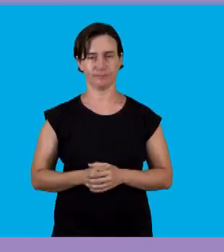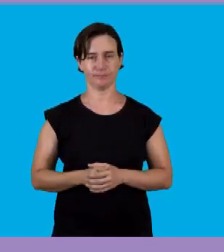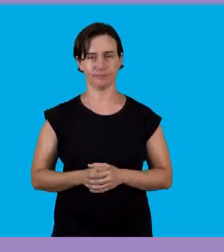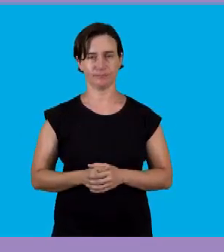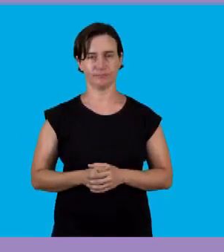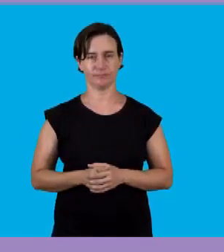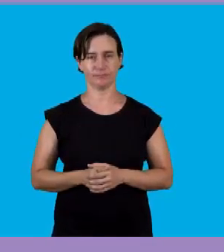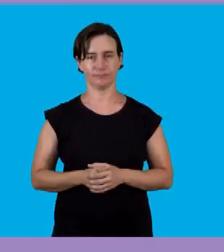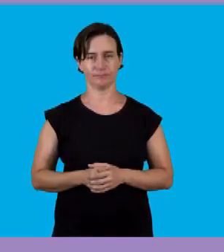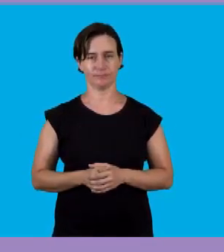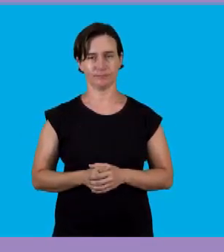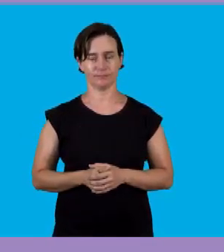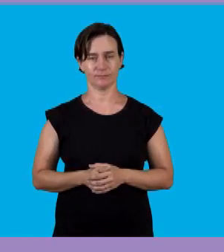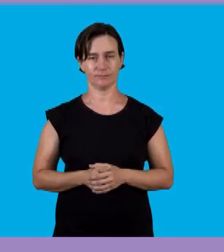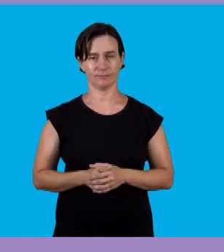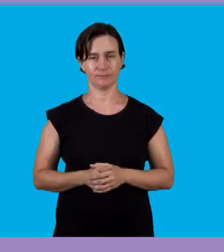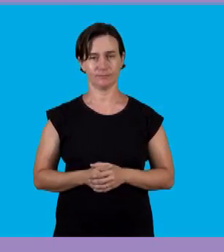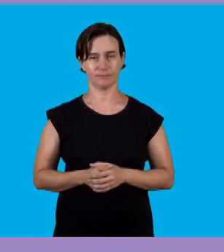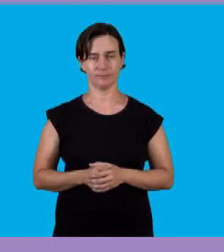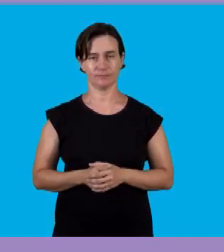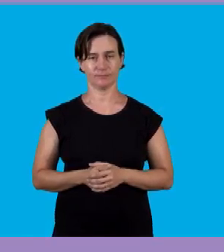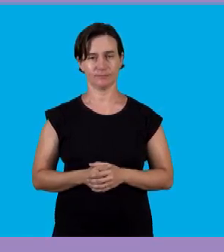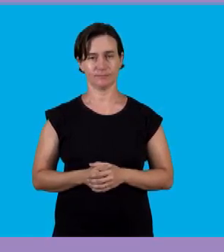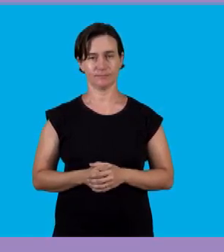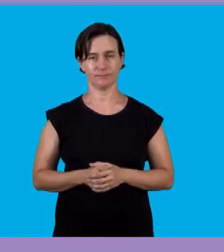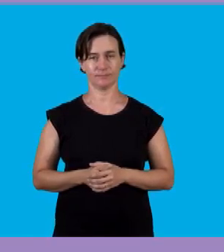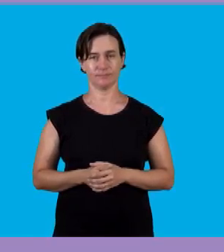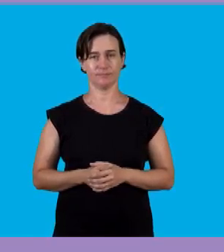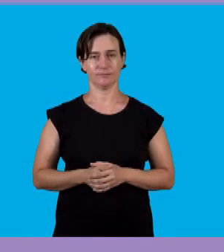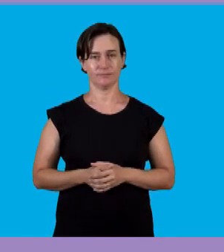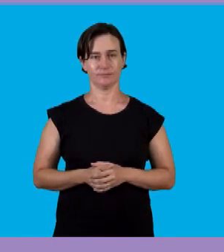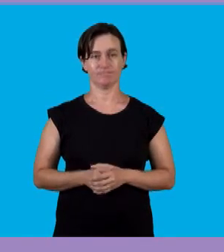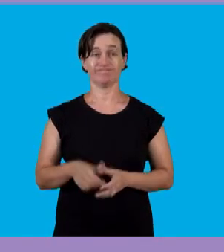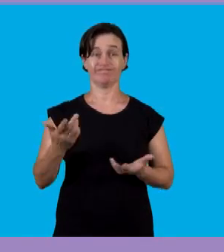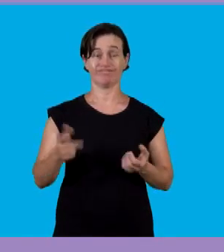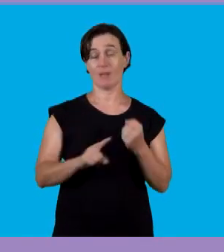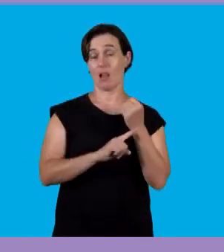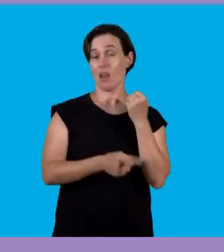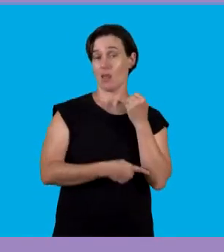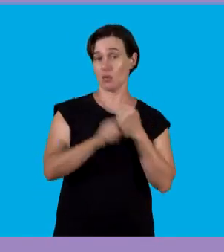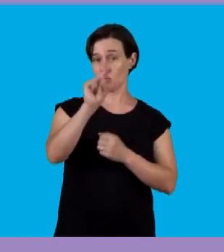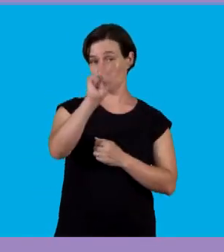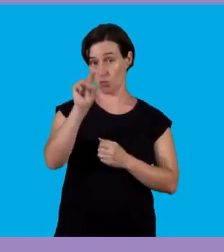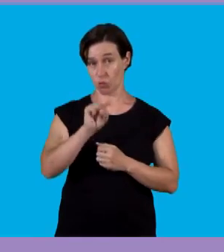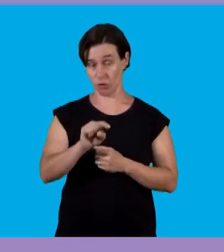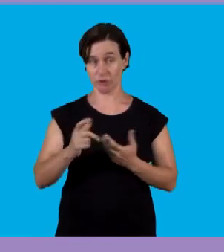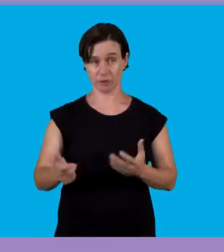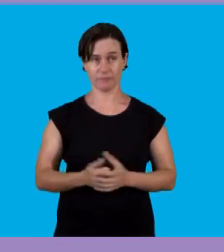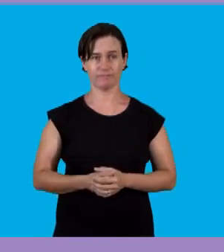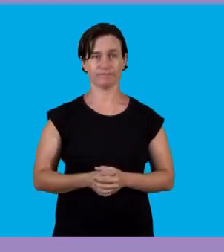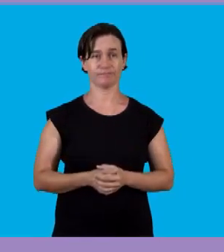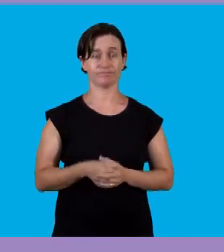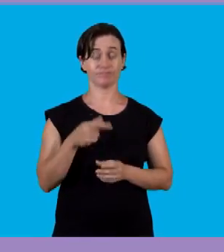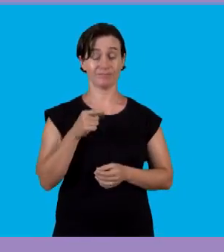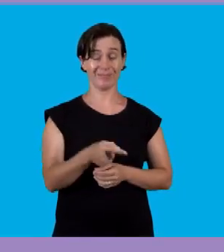value of that x. Looking at our last question there, it says a